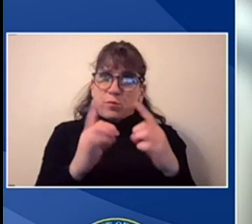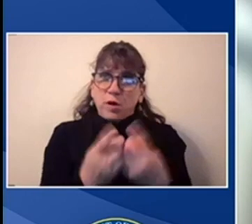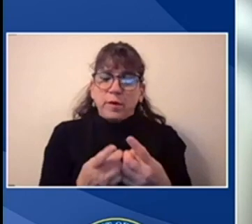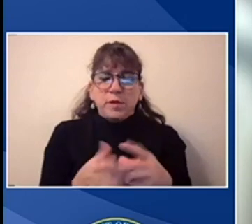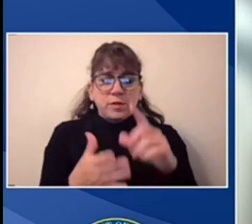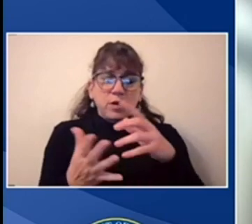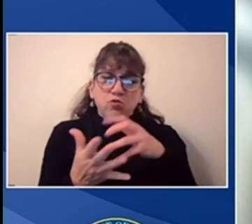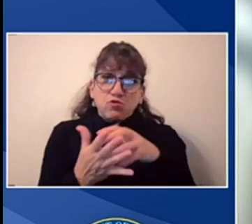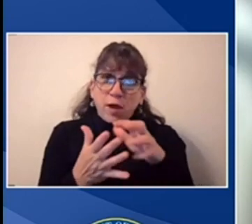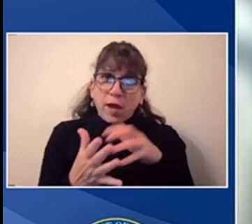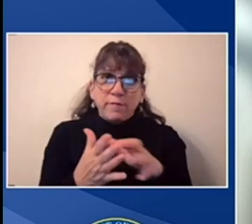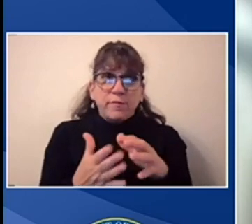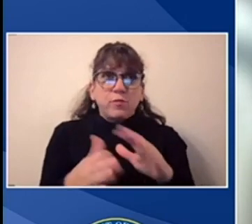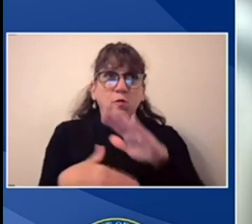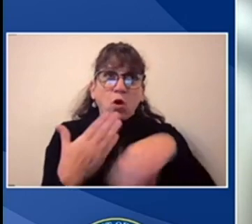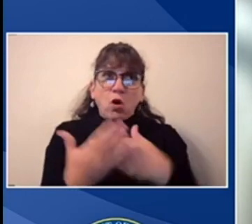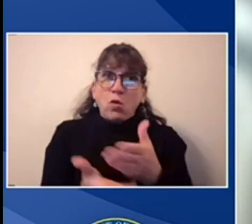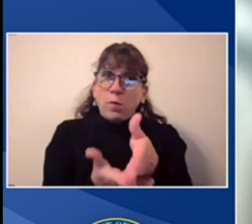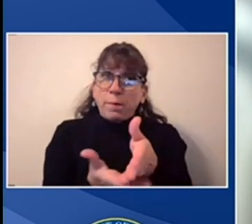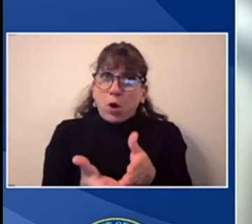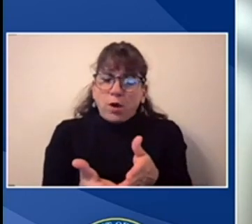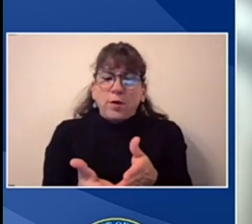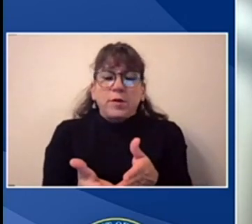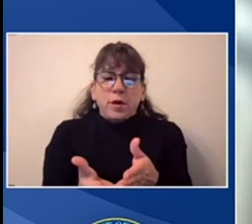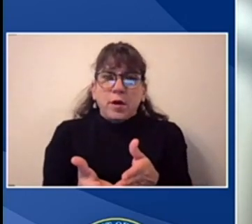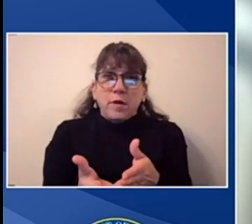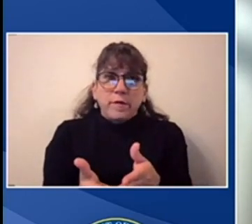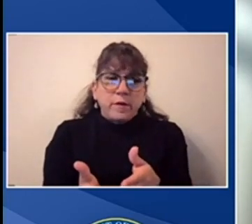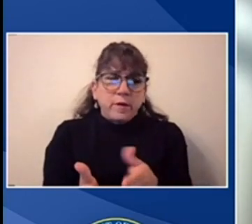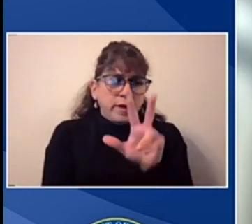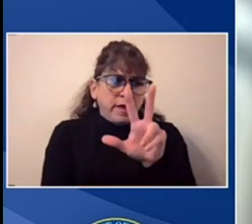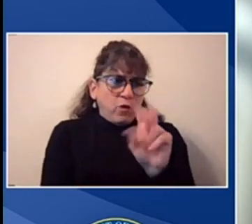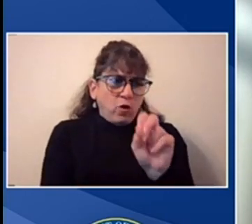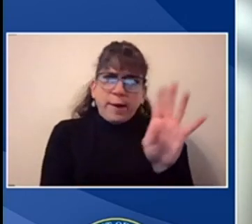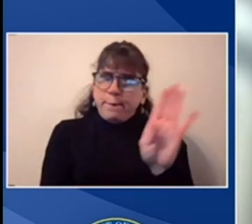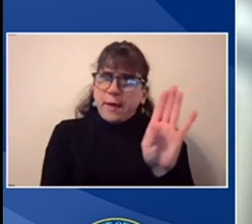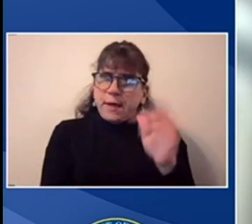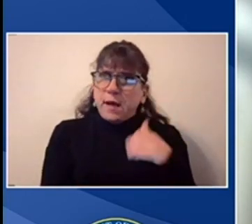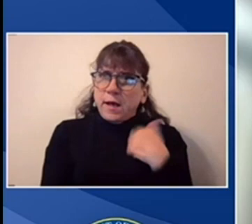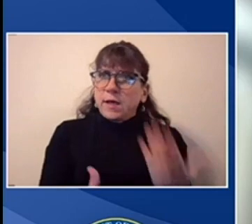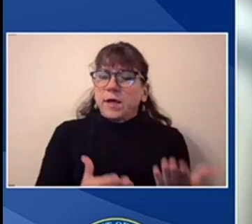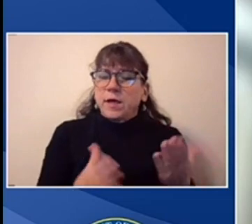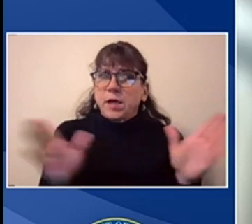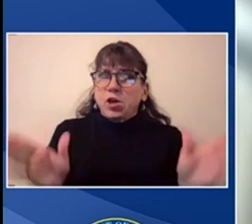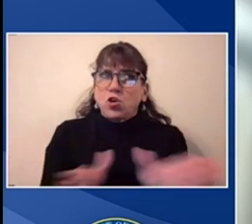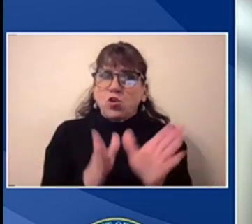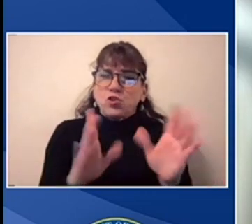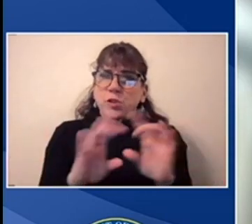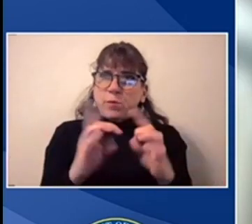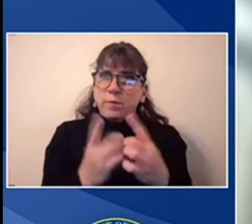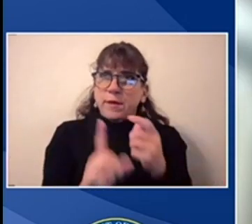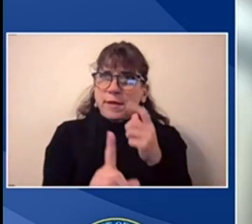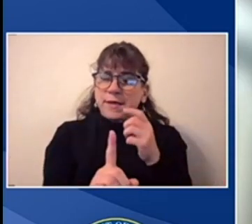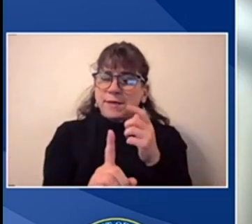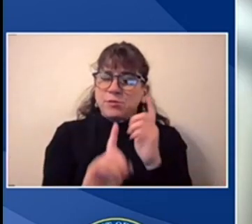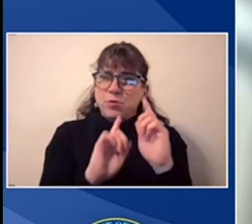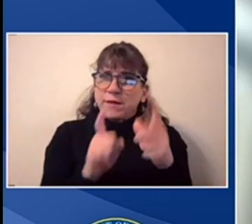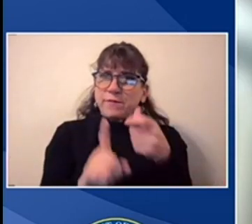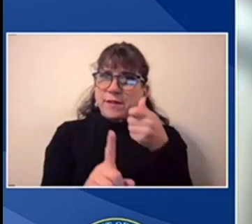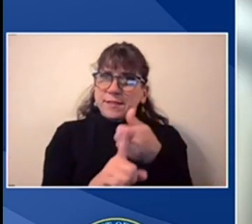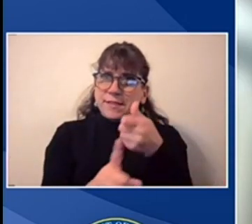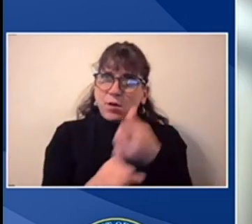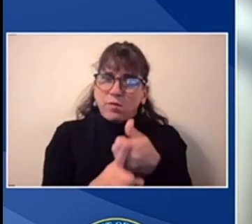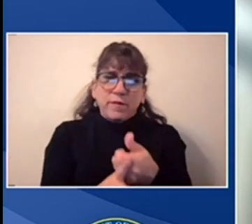language all or a portion of in 3080B, I would encourage the department to give itself the flexibility to waive all